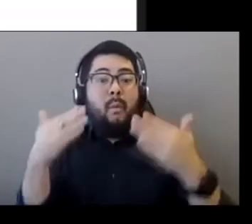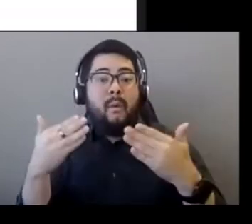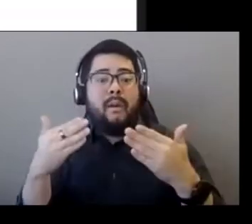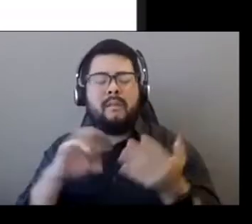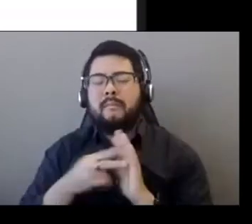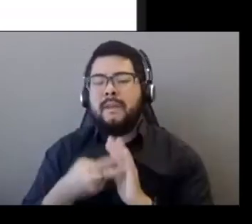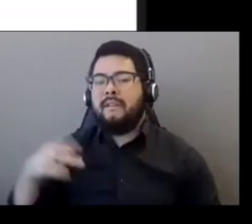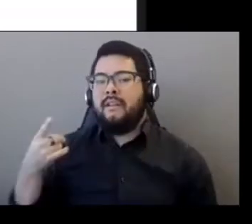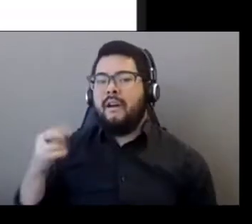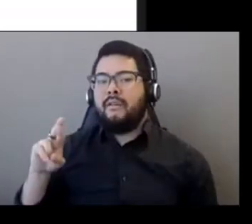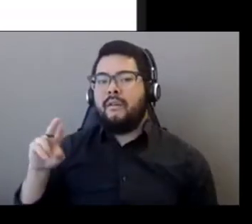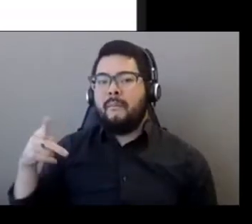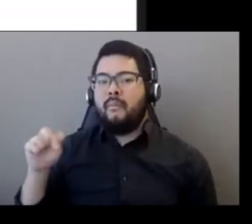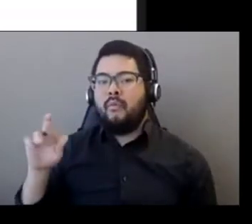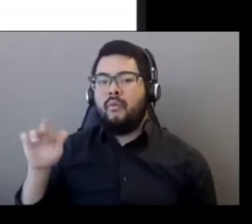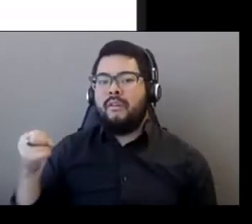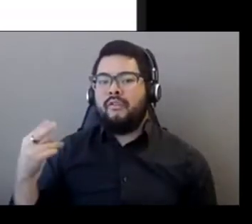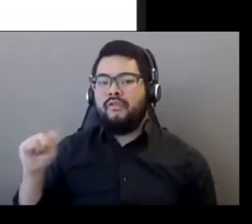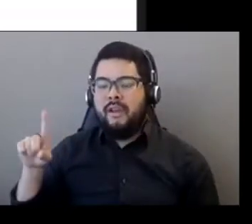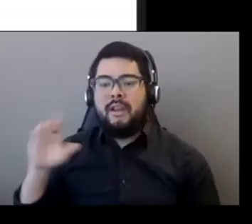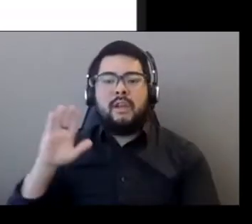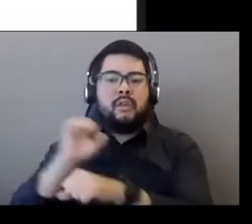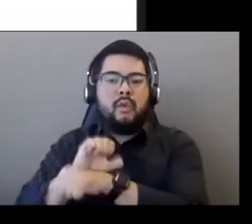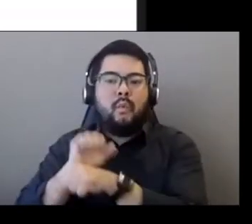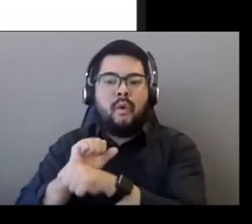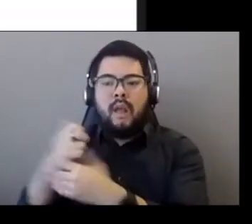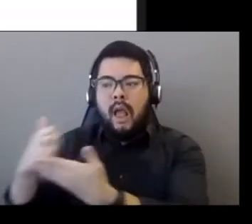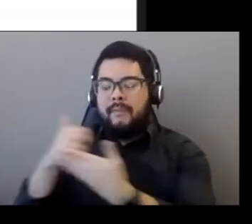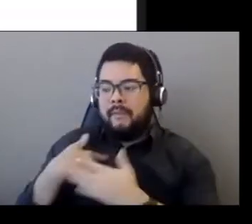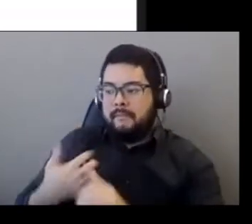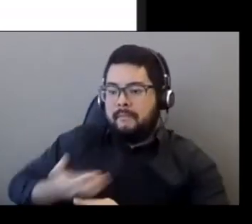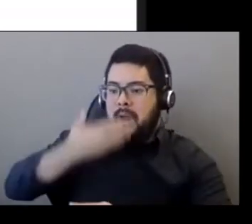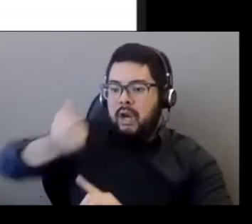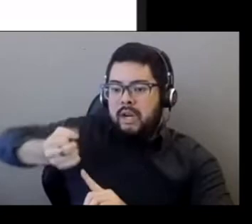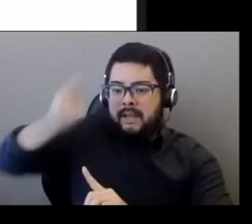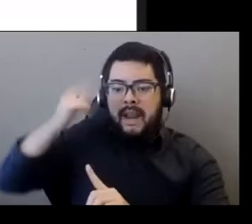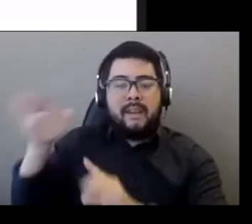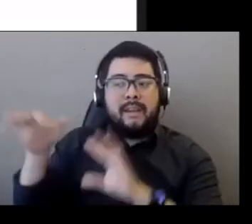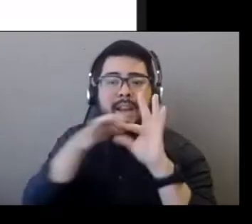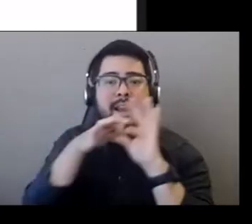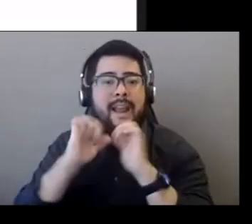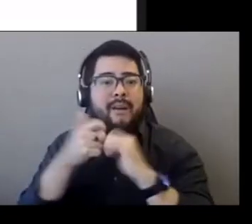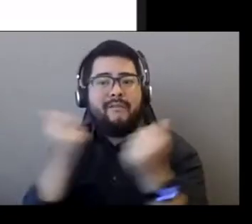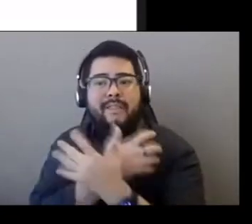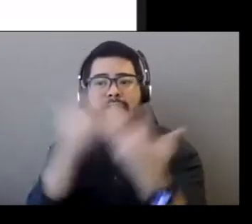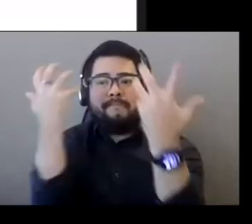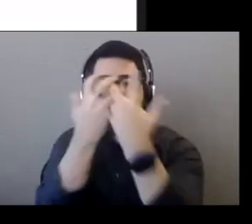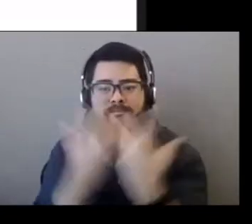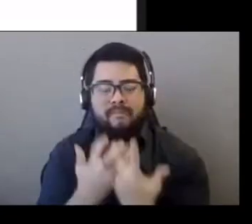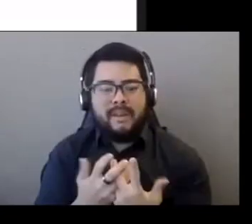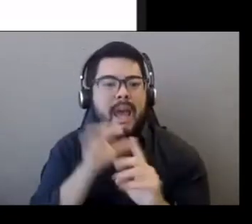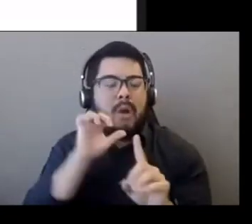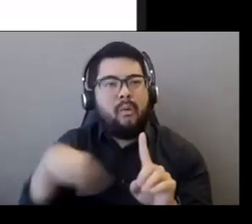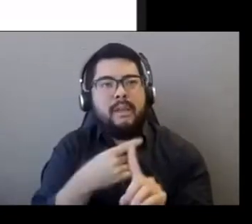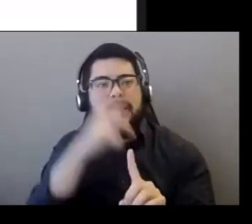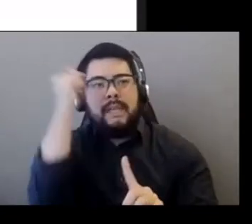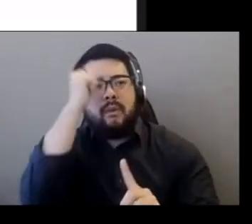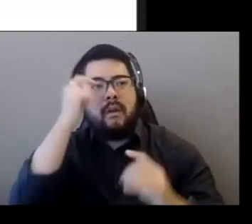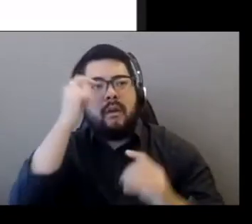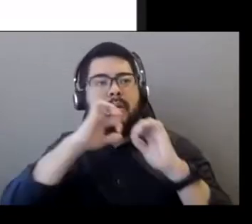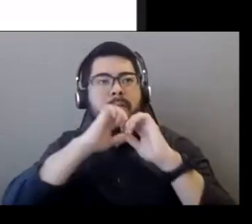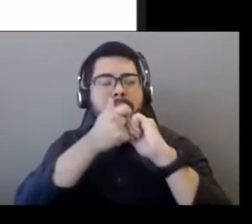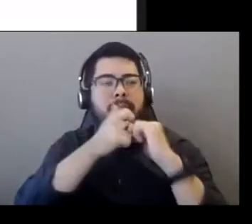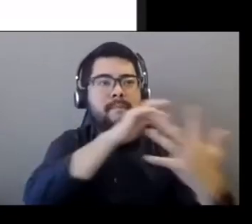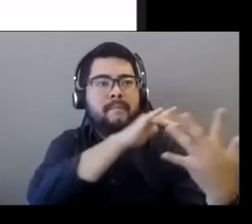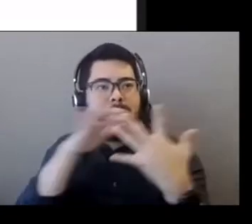work pushes us to understand these connections and to go beyond just the theoretical, and instead to drive us